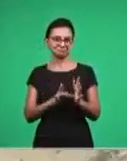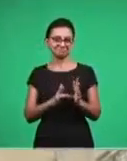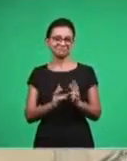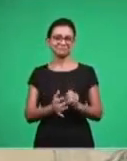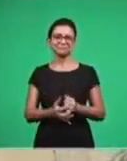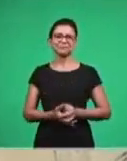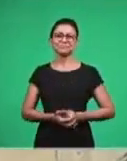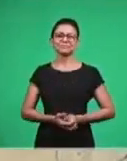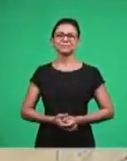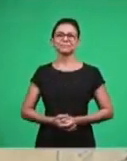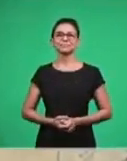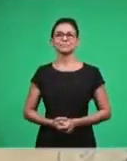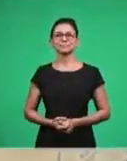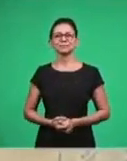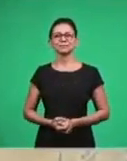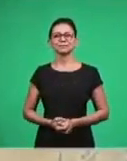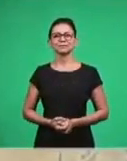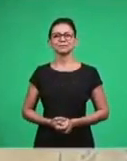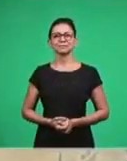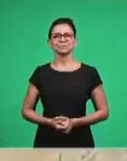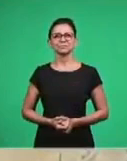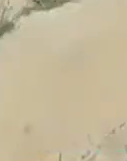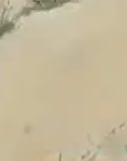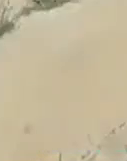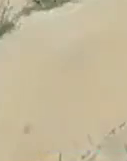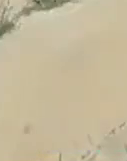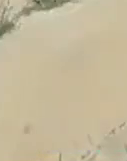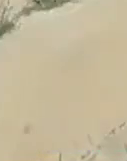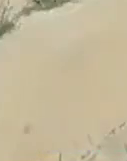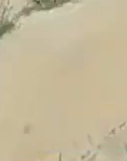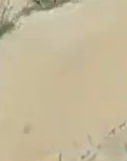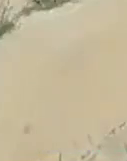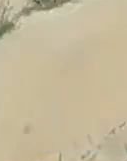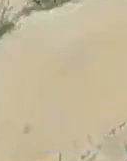message of the soon return of the Lord.